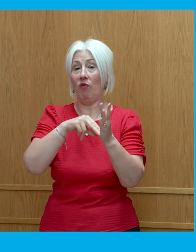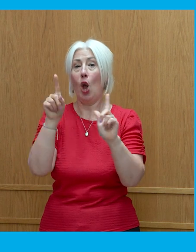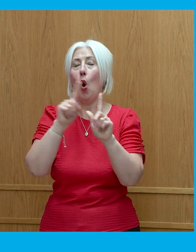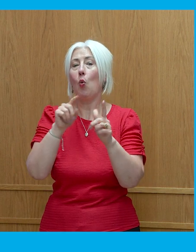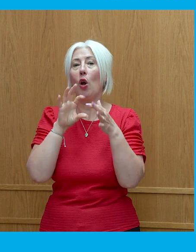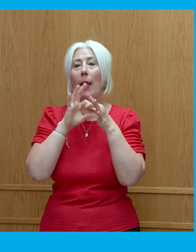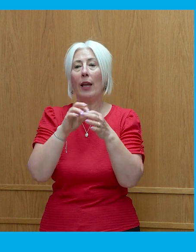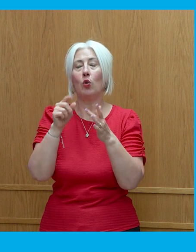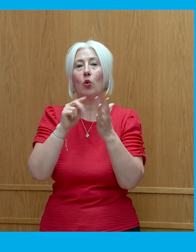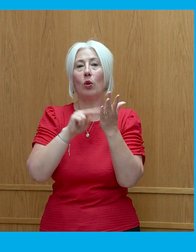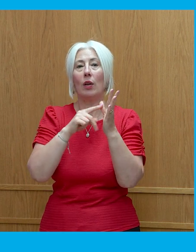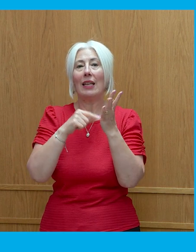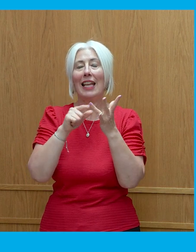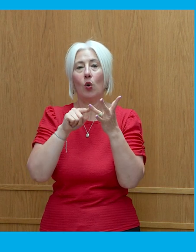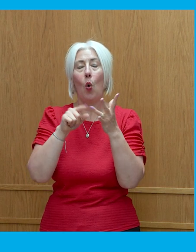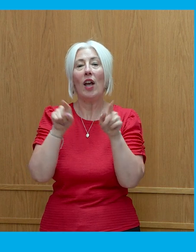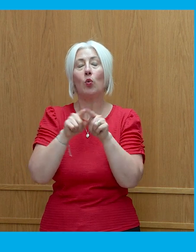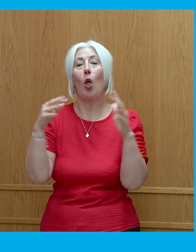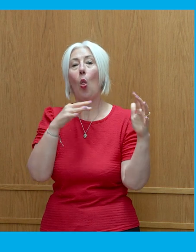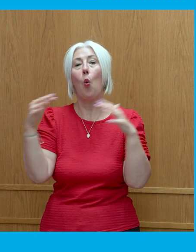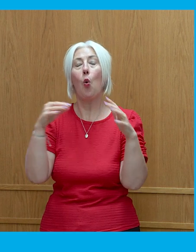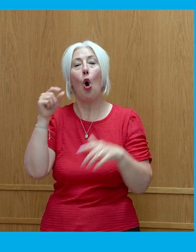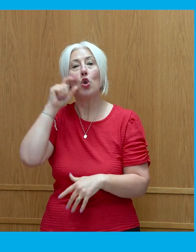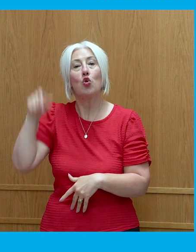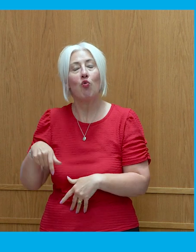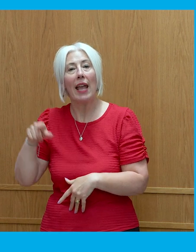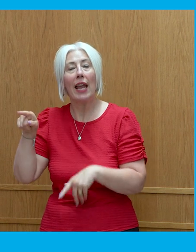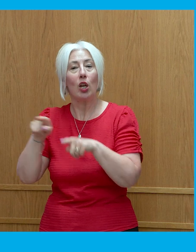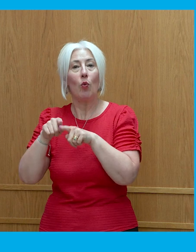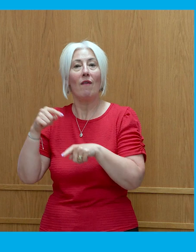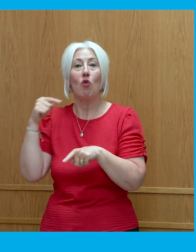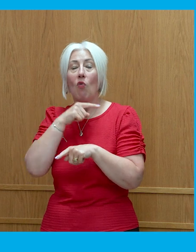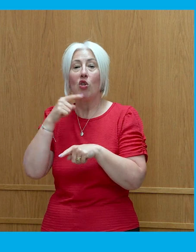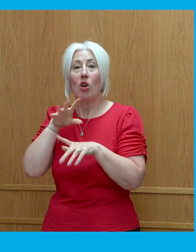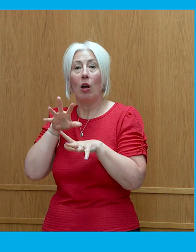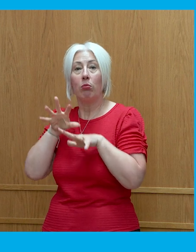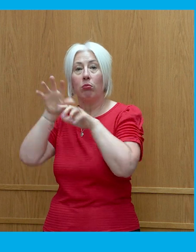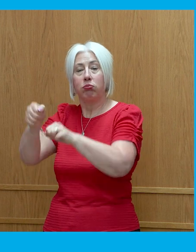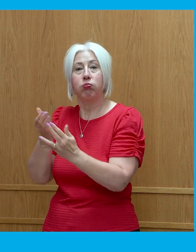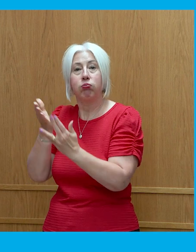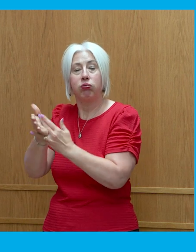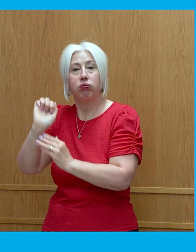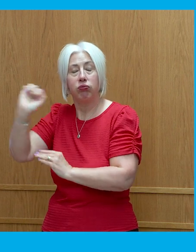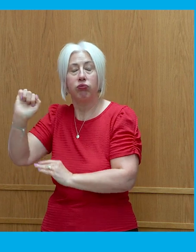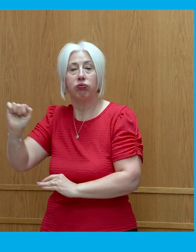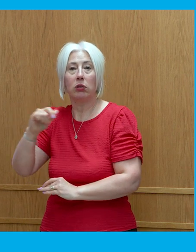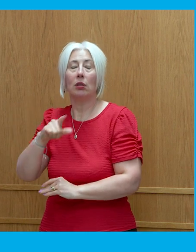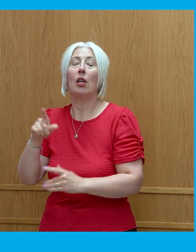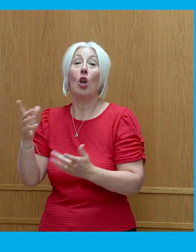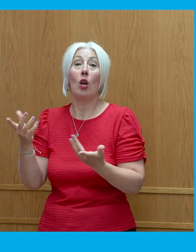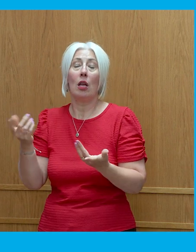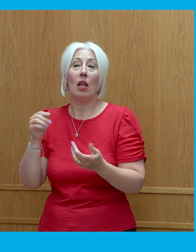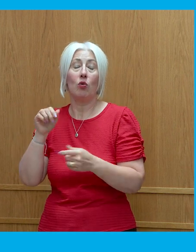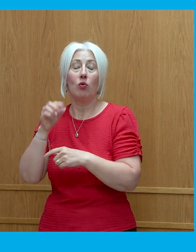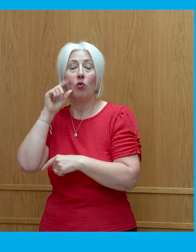specifically about the war in Ukraine and the effect on Russian invasion of Ukraine? So, women and defence.